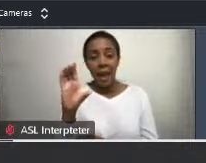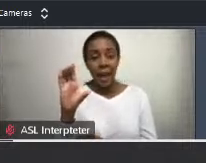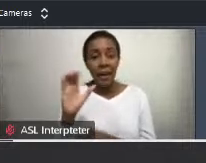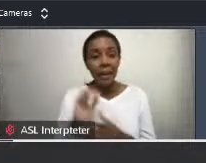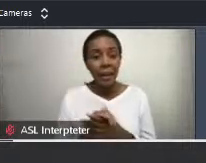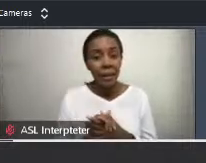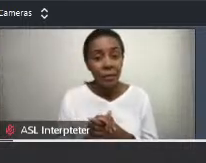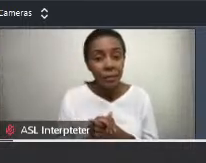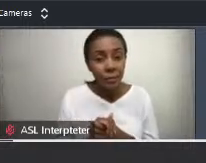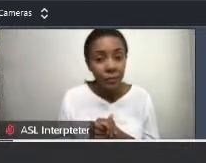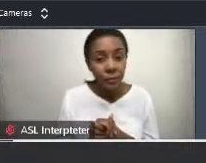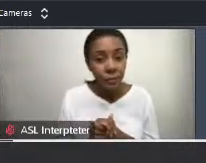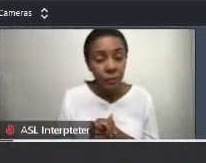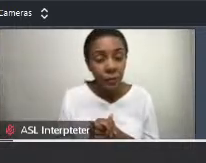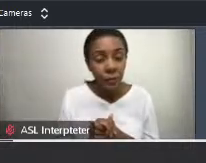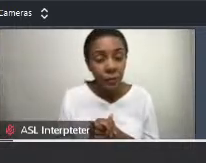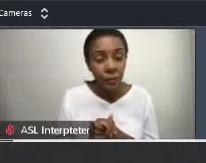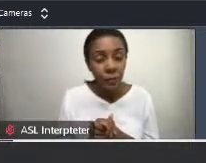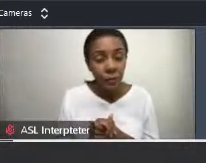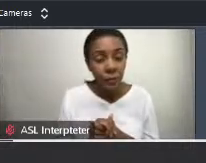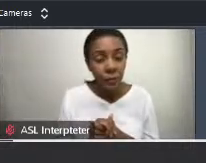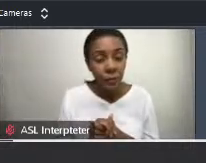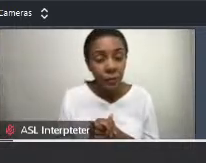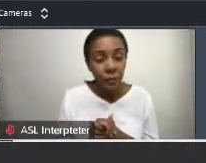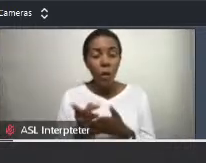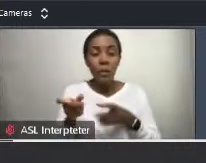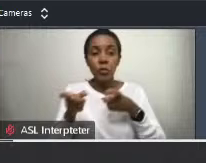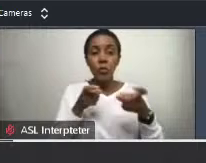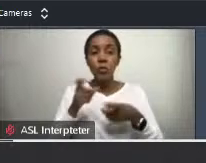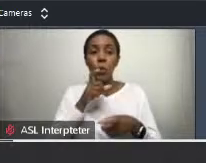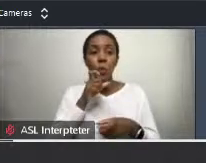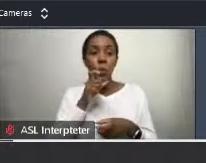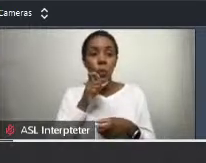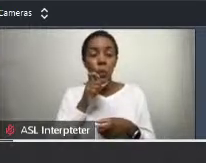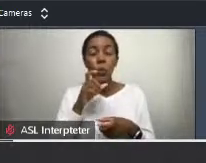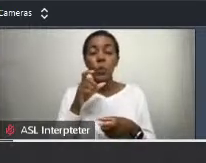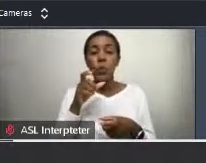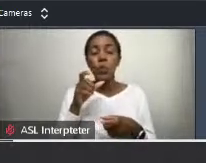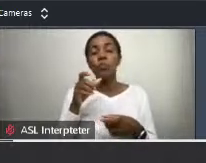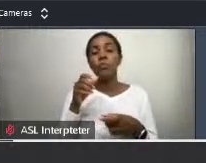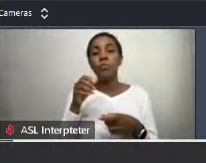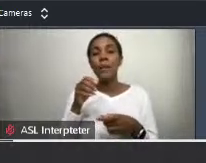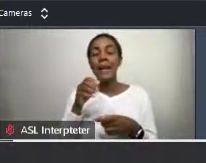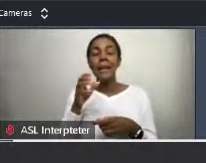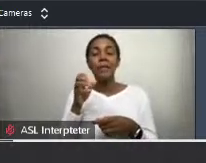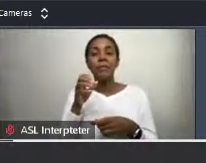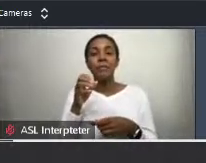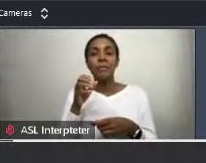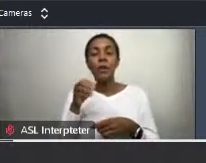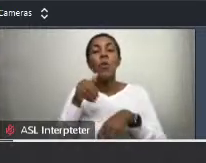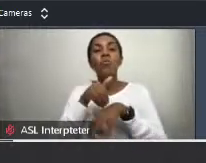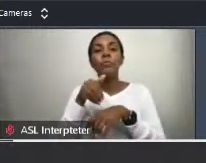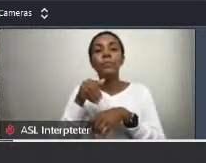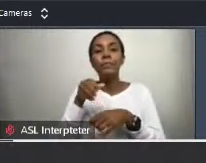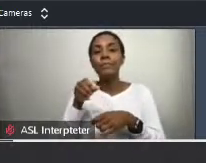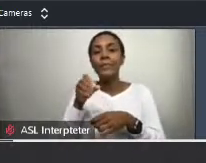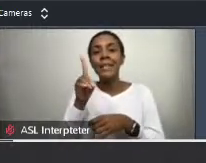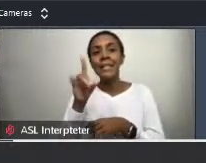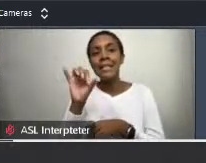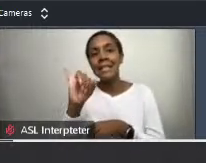We authorized to control who discharges to our sewer system. So we want to make sure what they discharge,